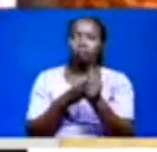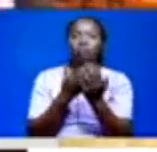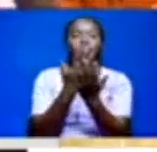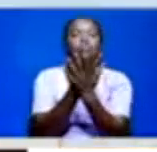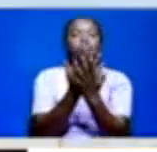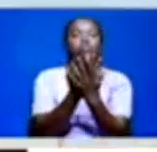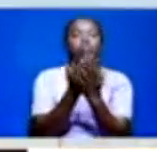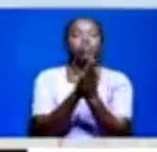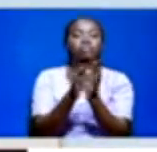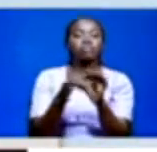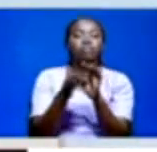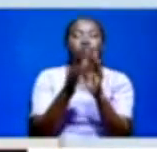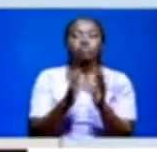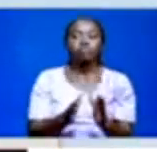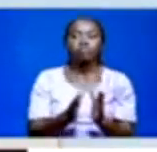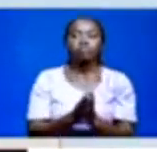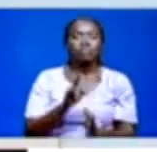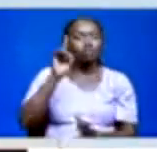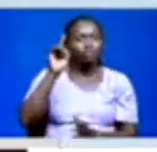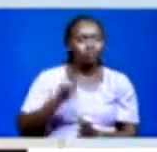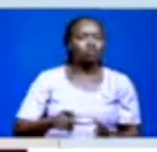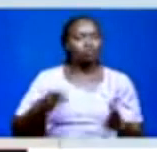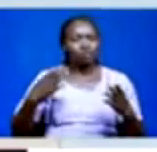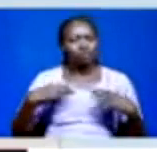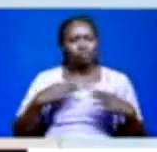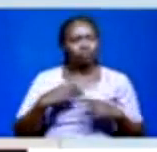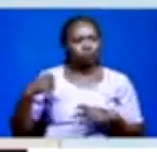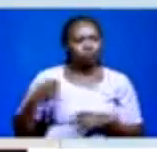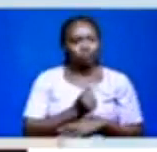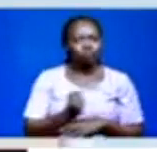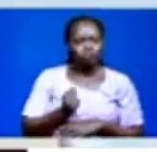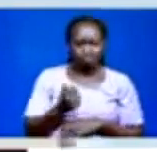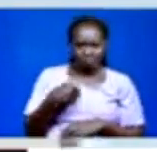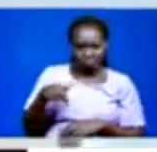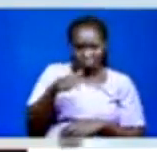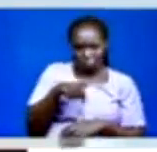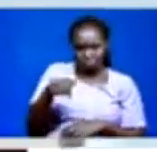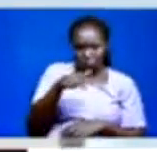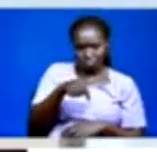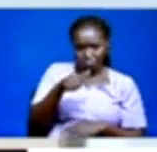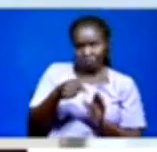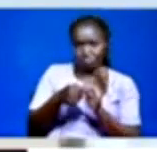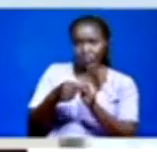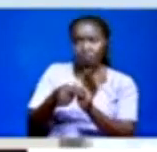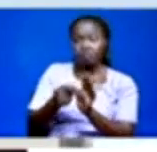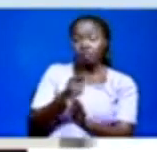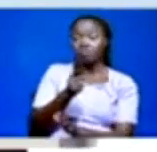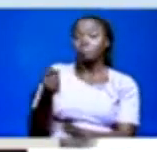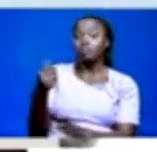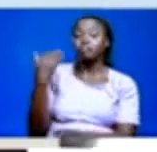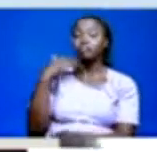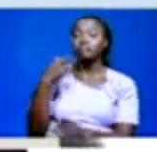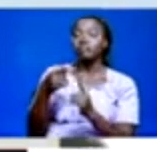the collaborators. Lazima kuna watu wakora ndani yetu wanaonyesha wale wakora kuja